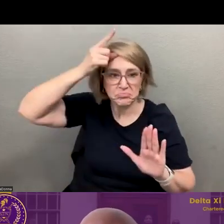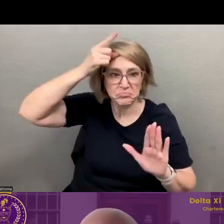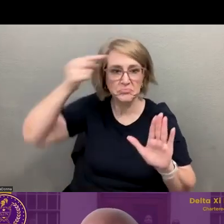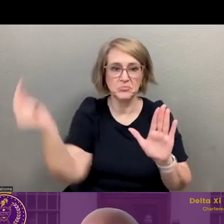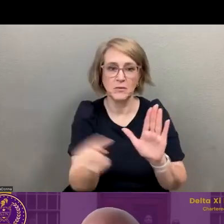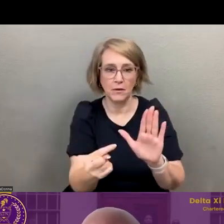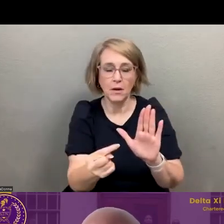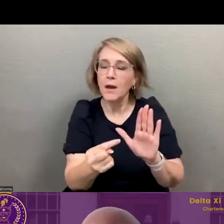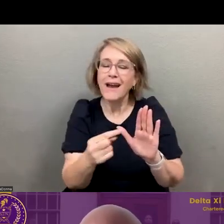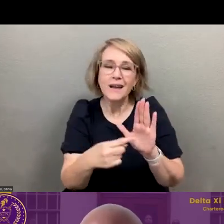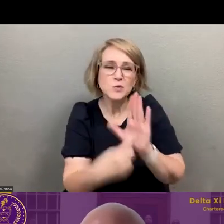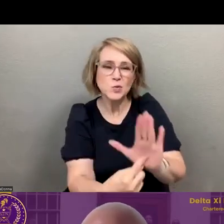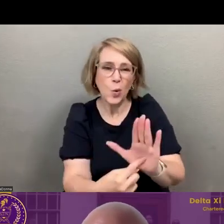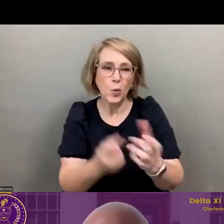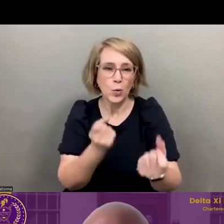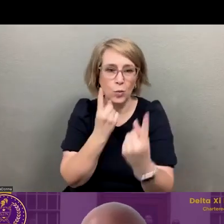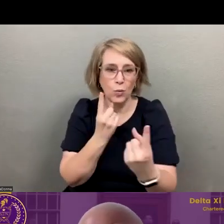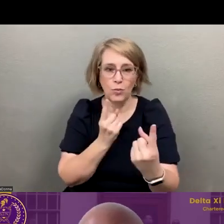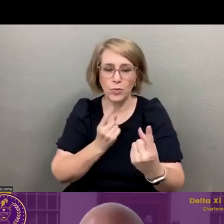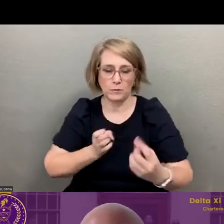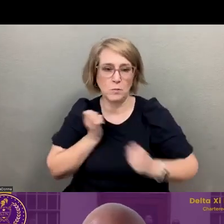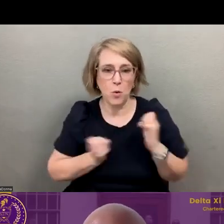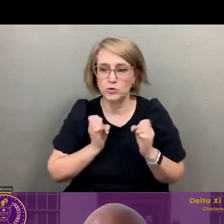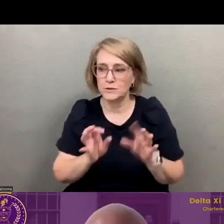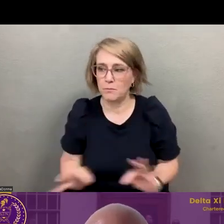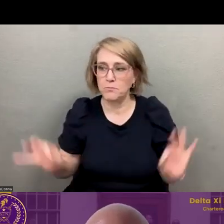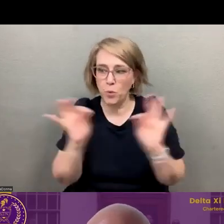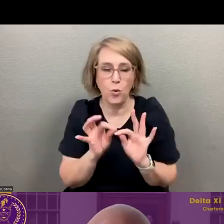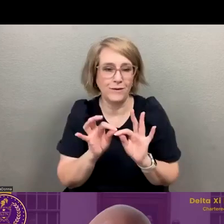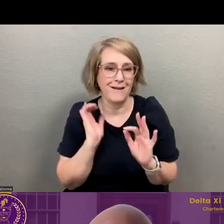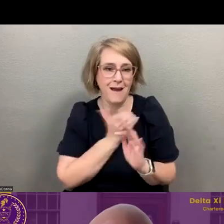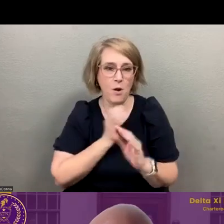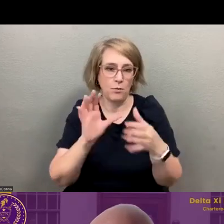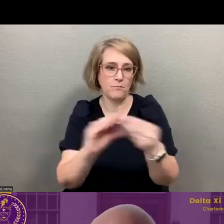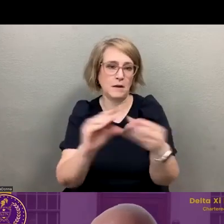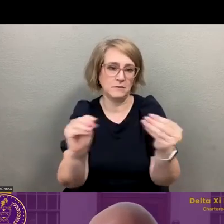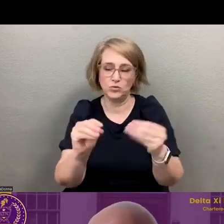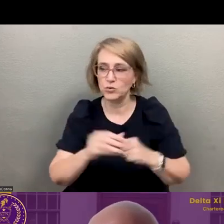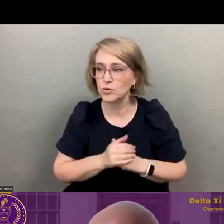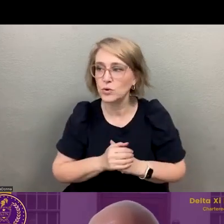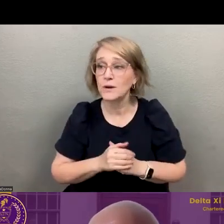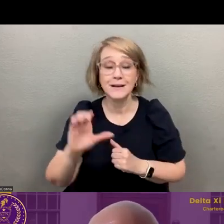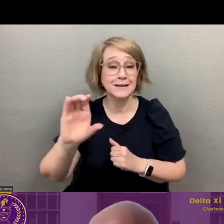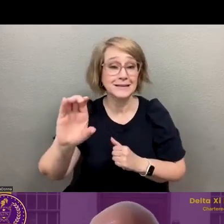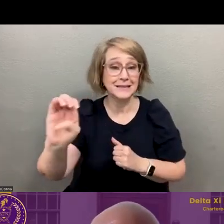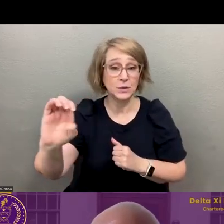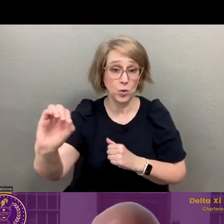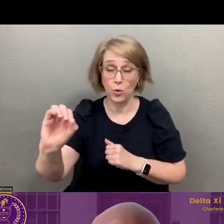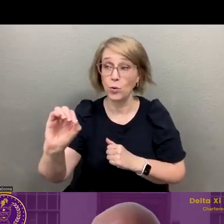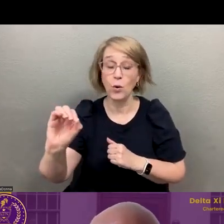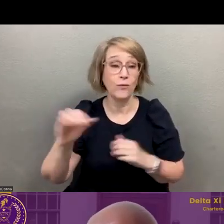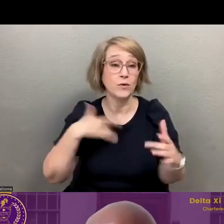also was able to convey the strong emotions and the importance of what we wanted to share. And so the CEO of this group